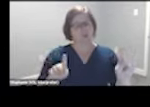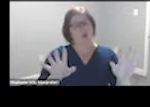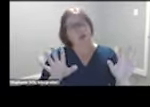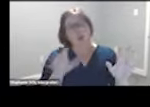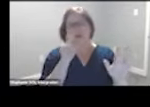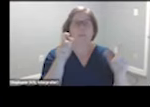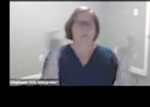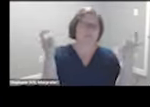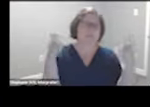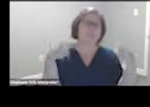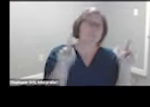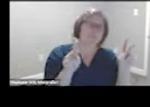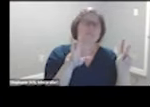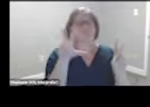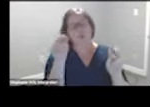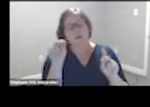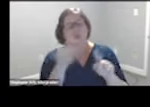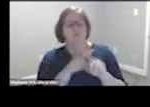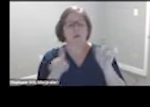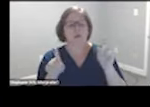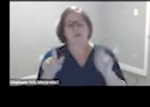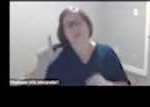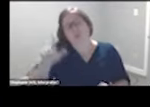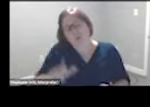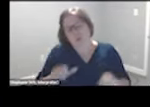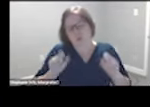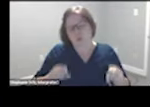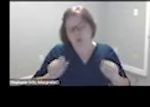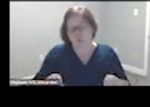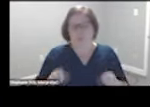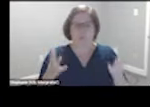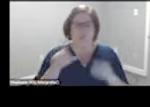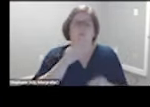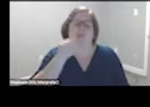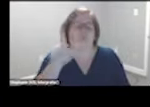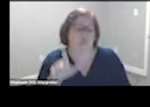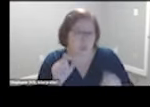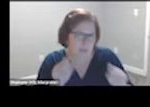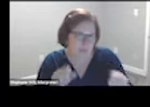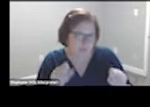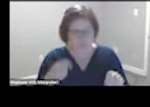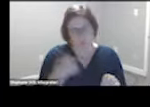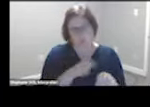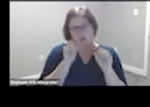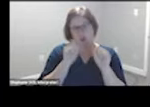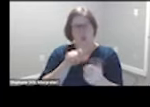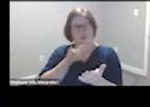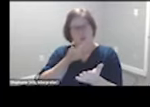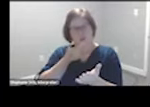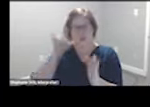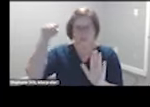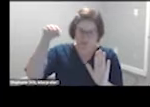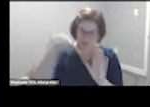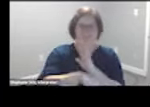not, yeah. But even if it's a lower probability, really low probability, we might land on the sea or we